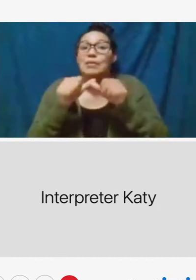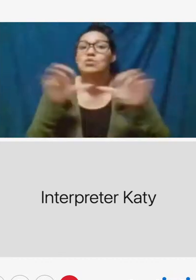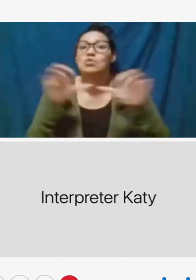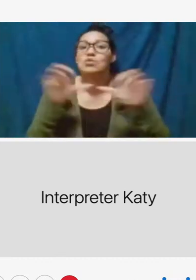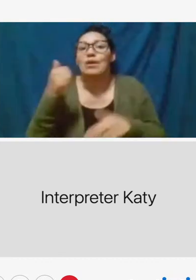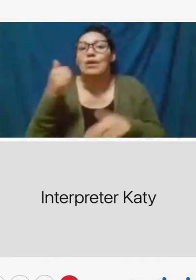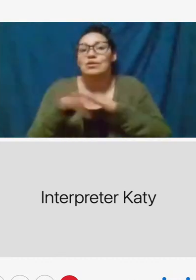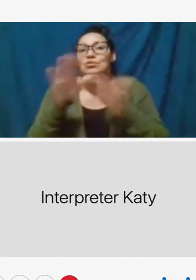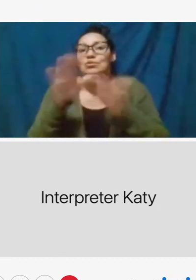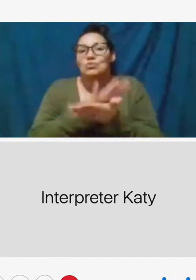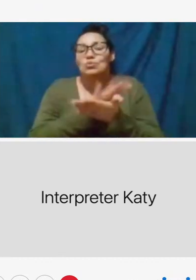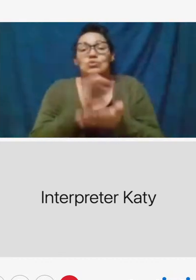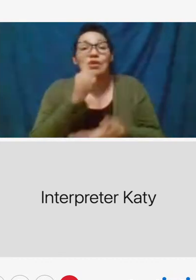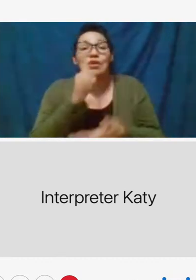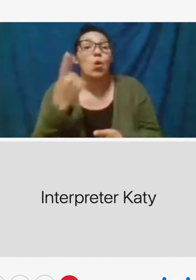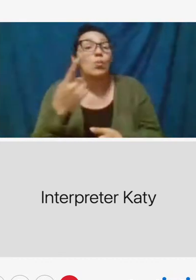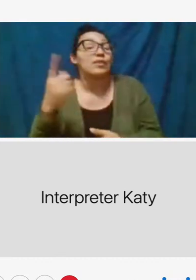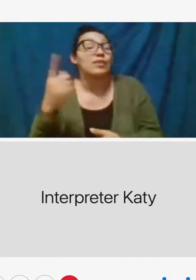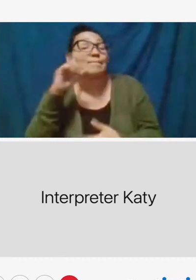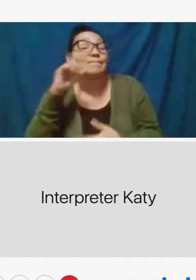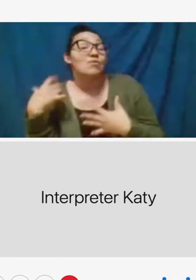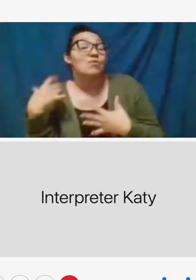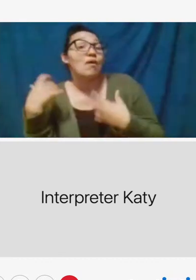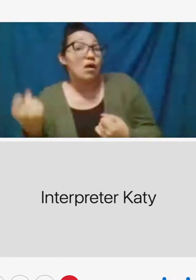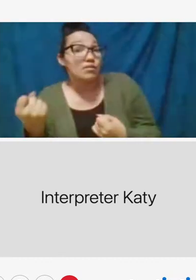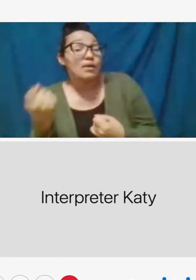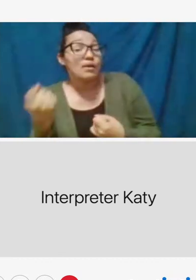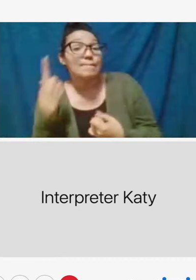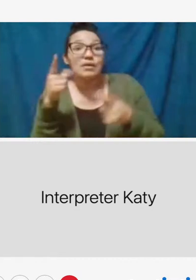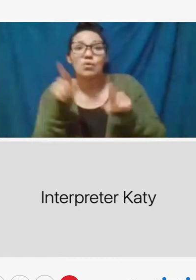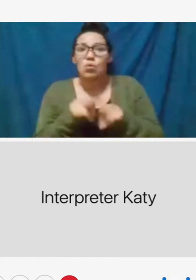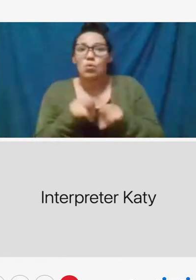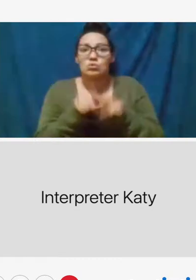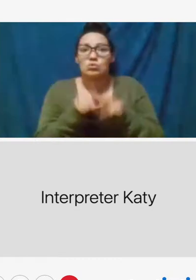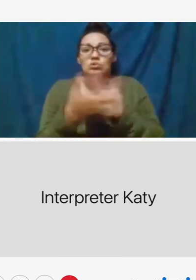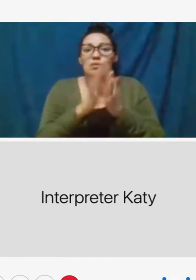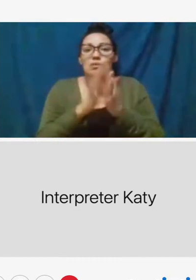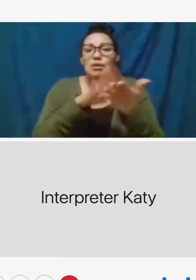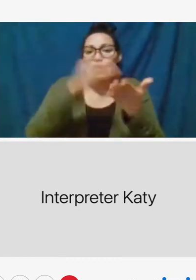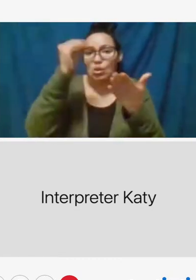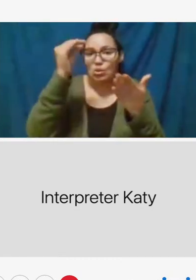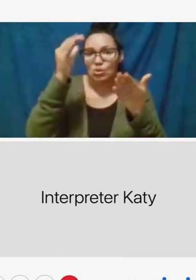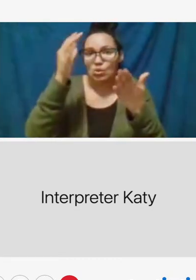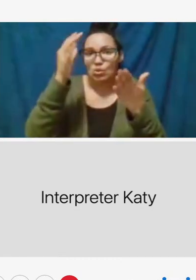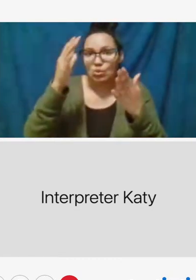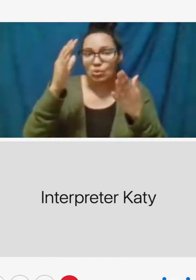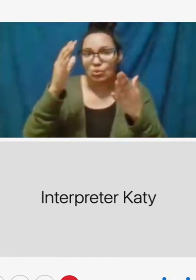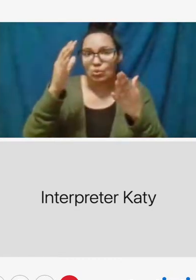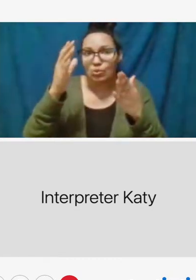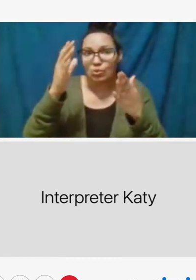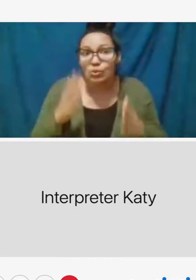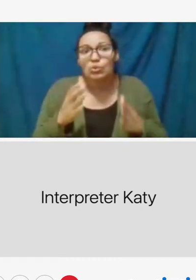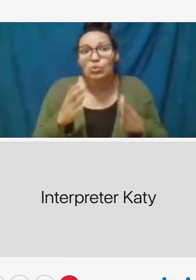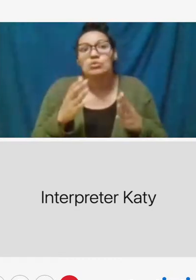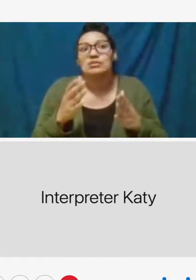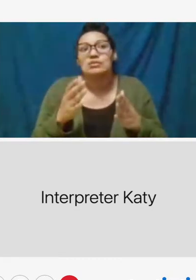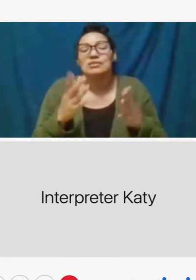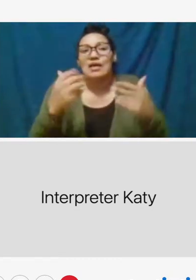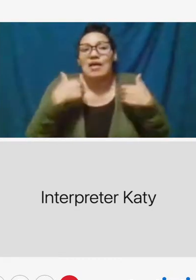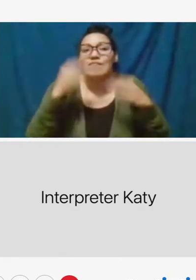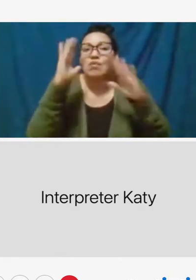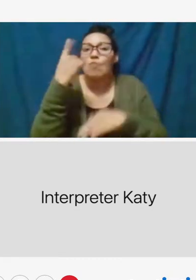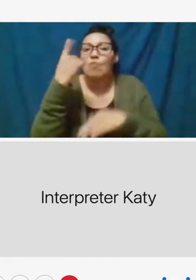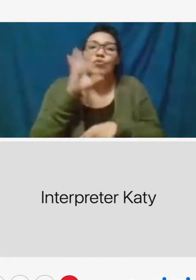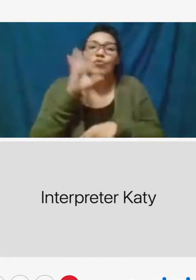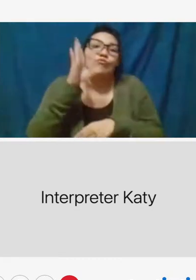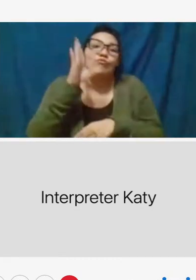healthwise but we're helping them be able to become Learners to give them a a hope for a future it all boils down to hope so every